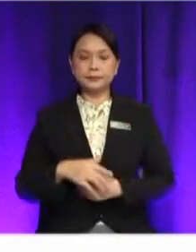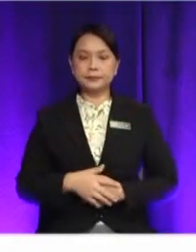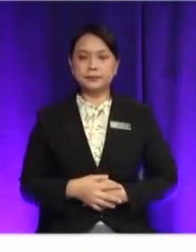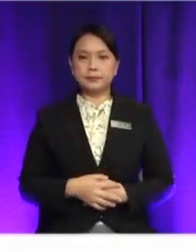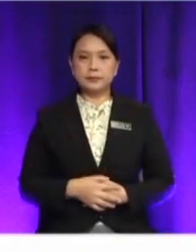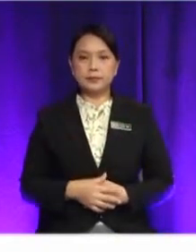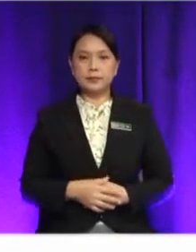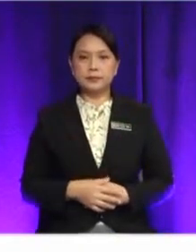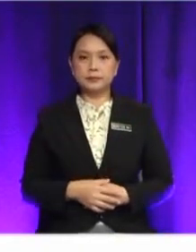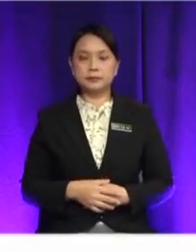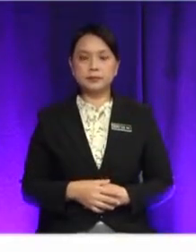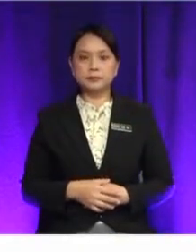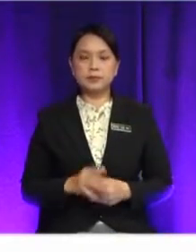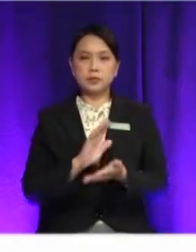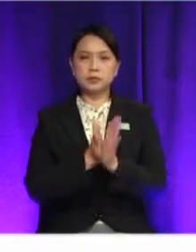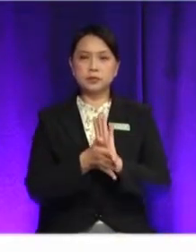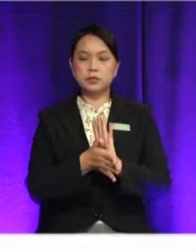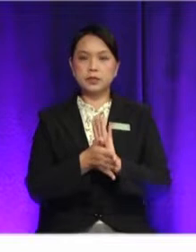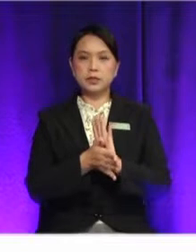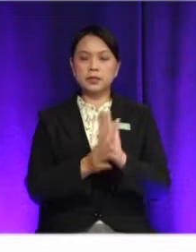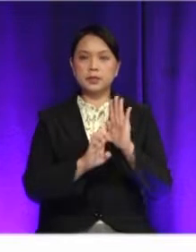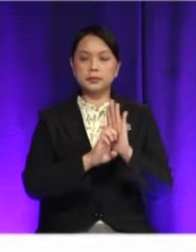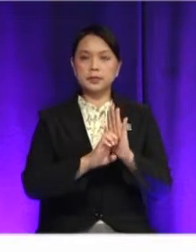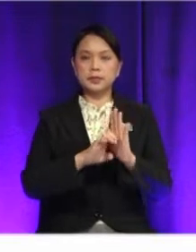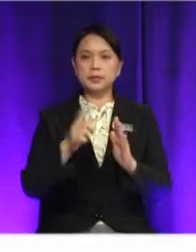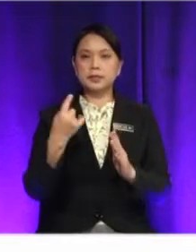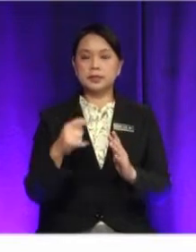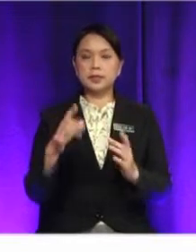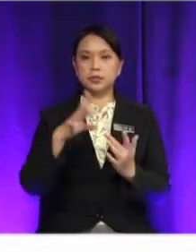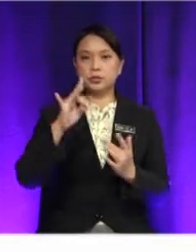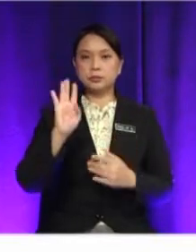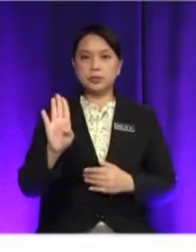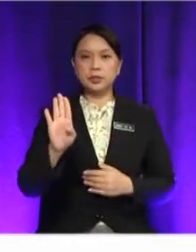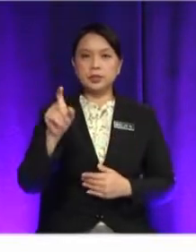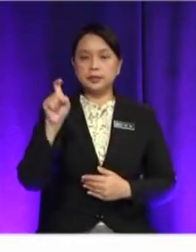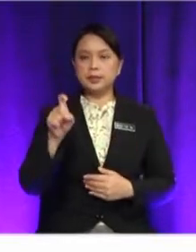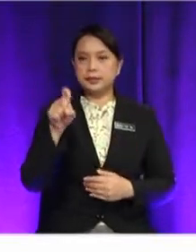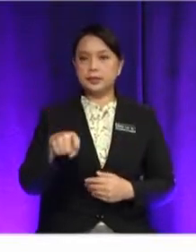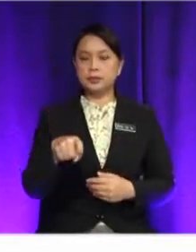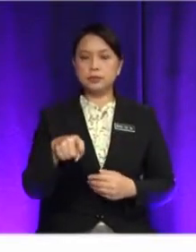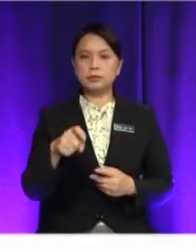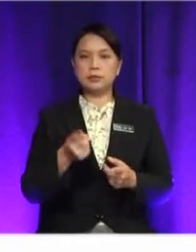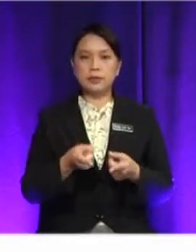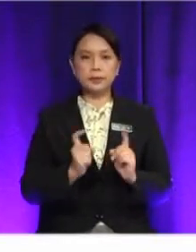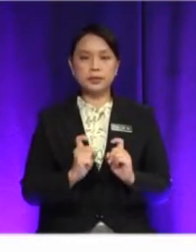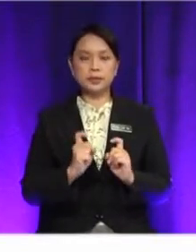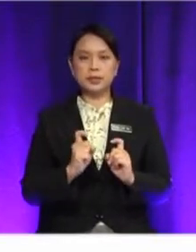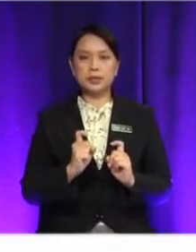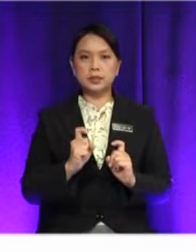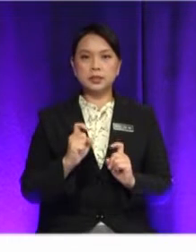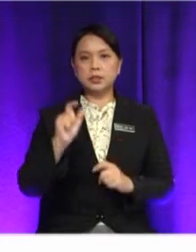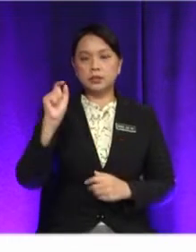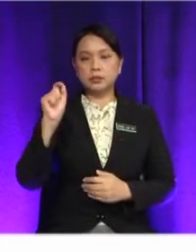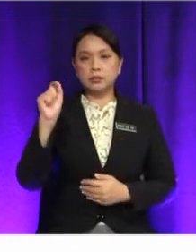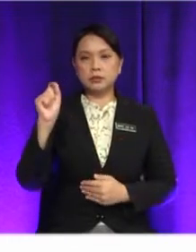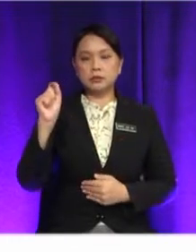they have already chosen them. So, example, if they chose B, then they have to immediately cross it out. Why, Shafiqah? Because sometimes students tend to